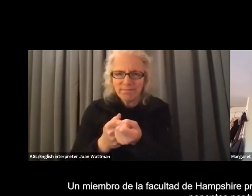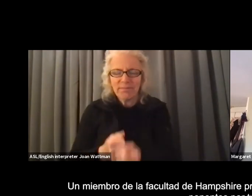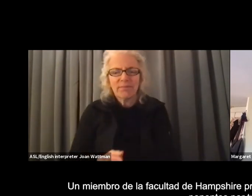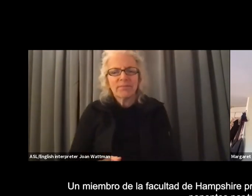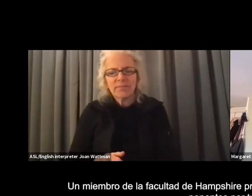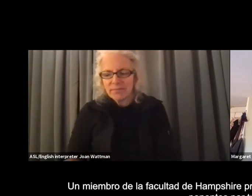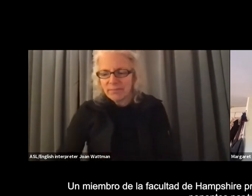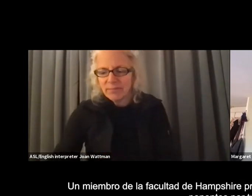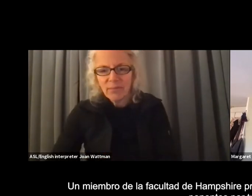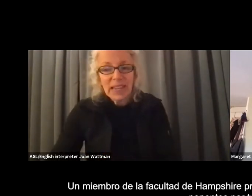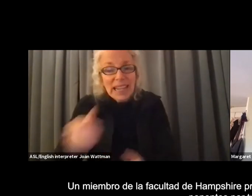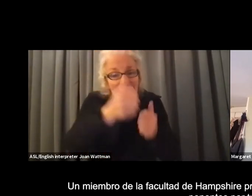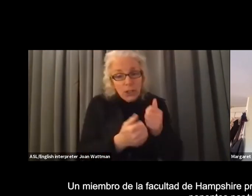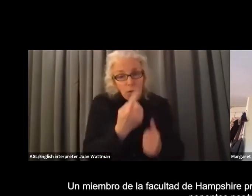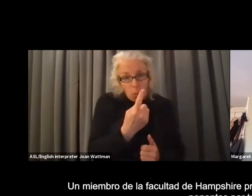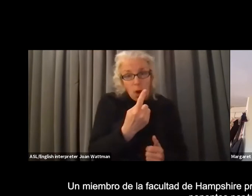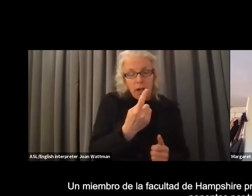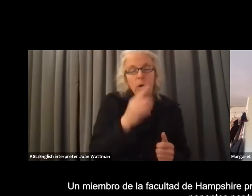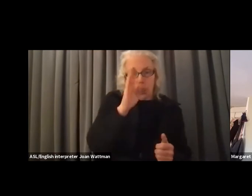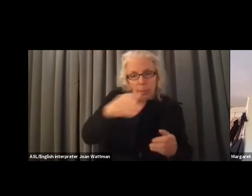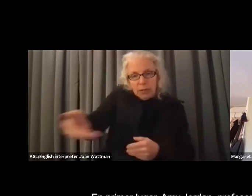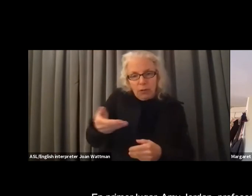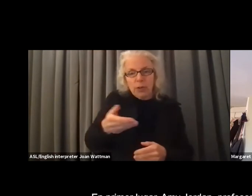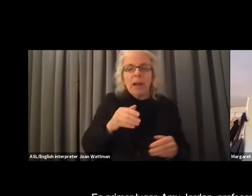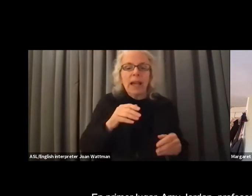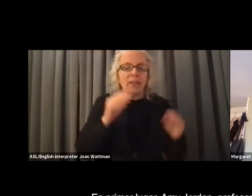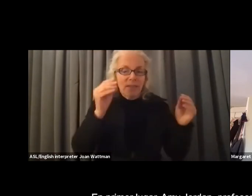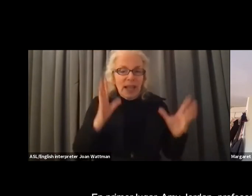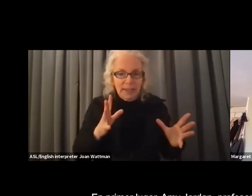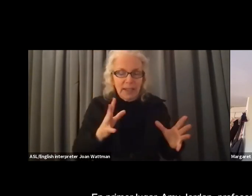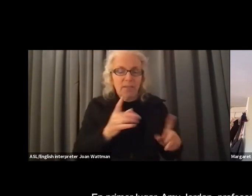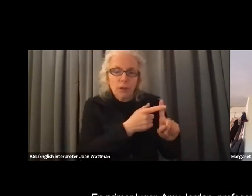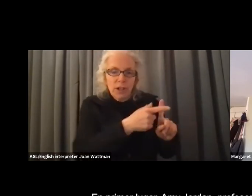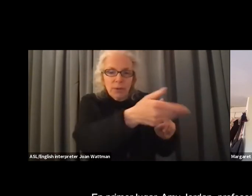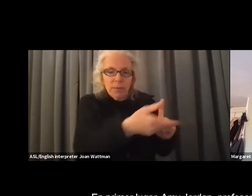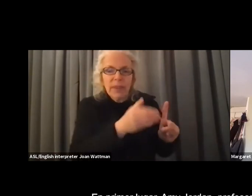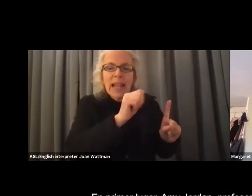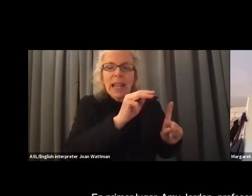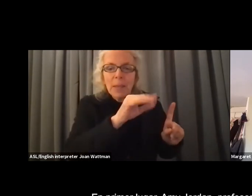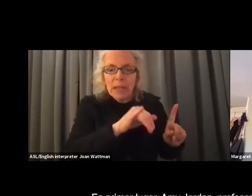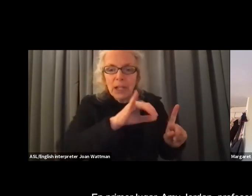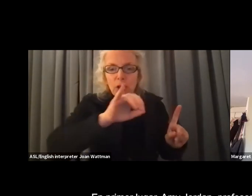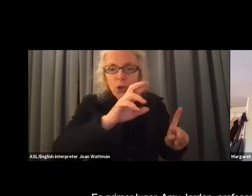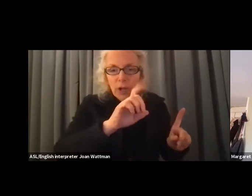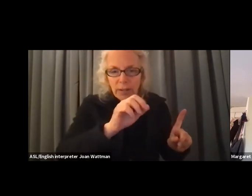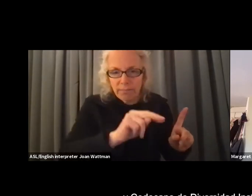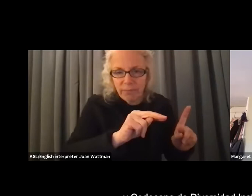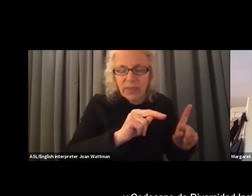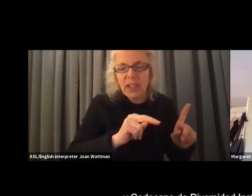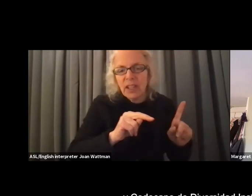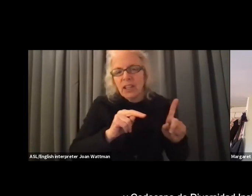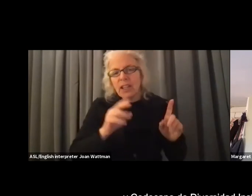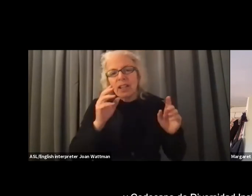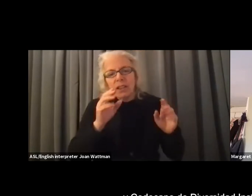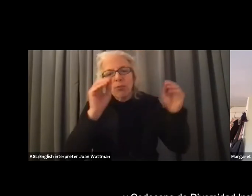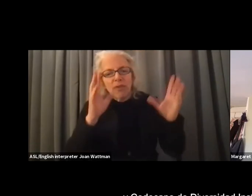faculty member will present each of our speakers in turn. First, Amy Jordan, Professor of African American History and